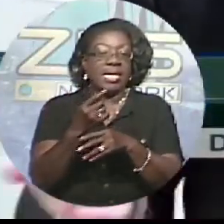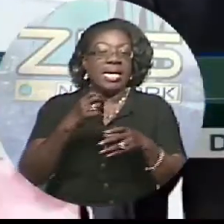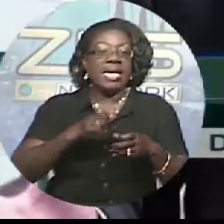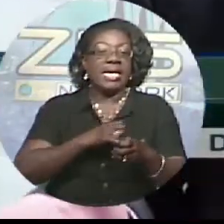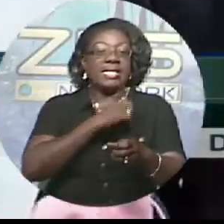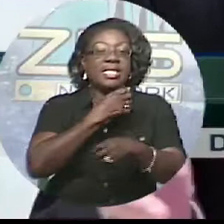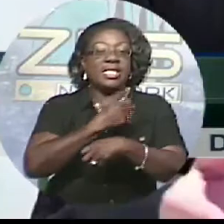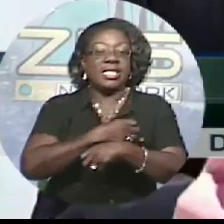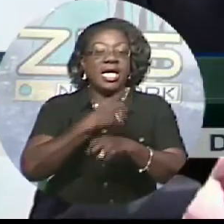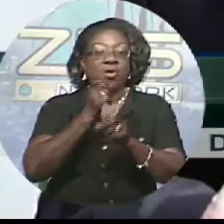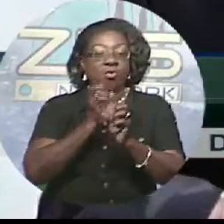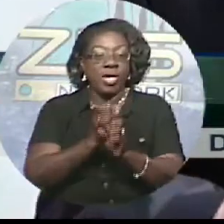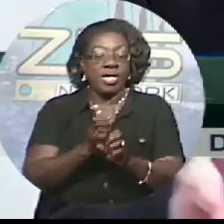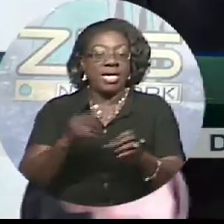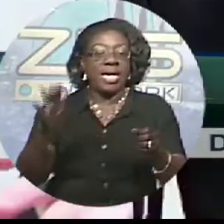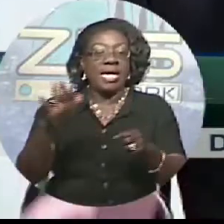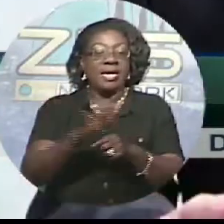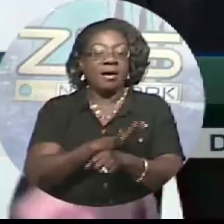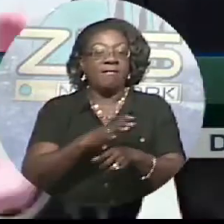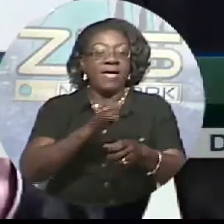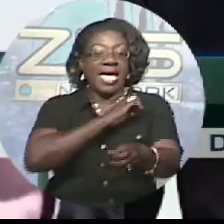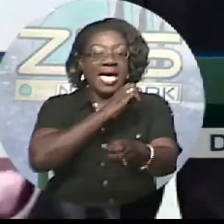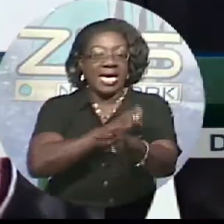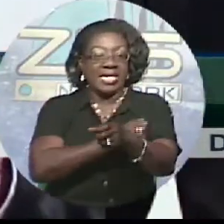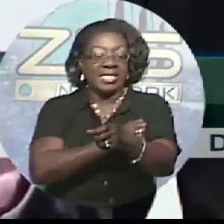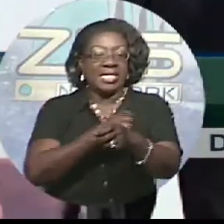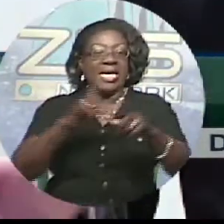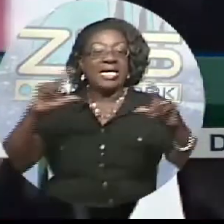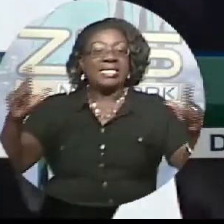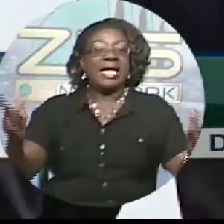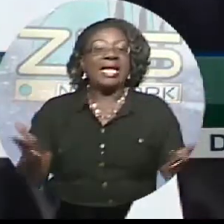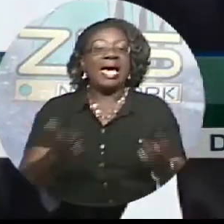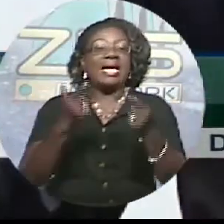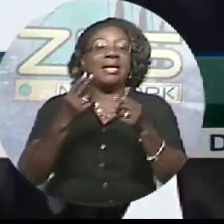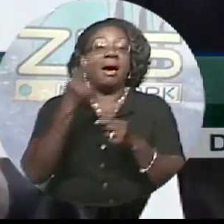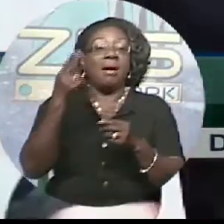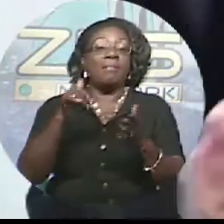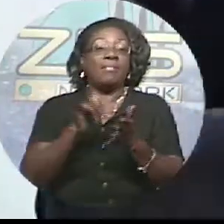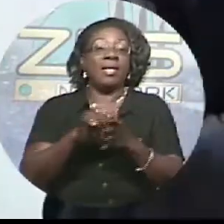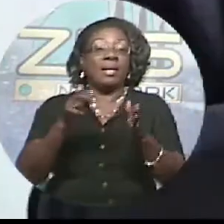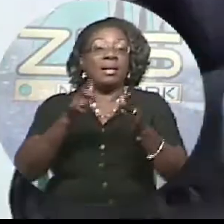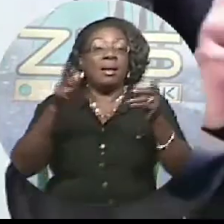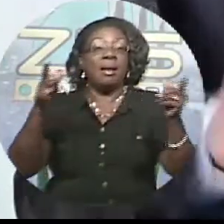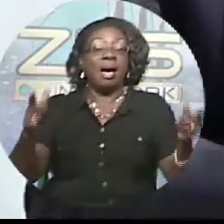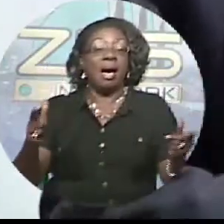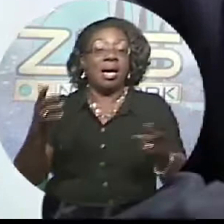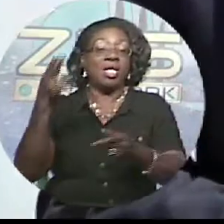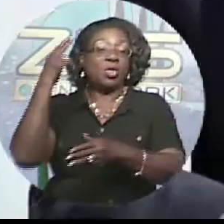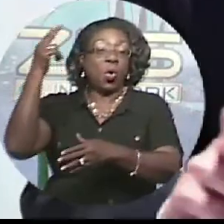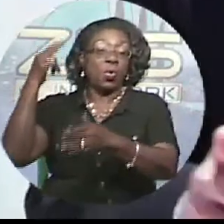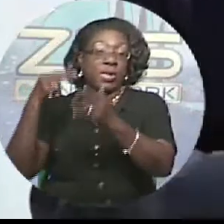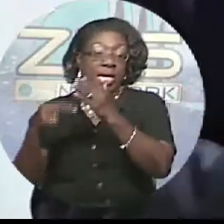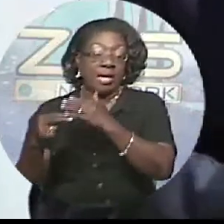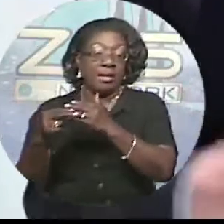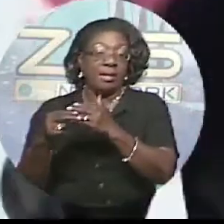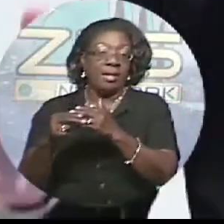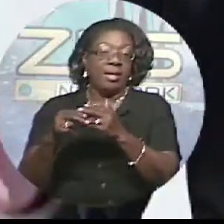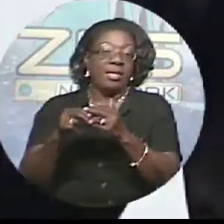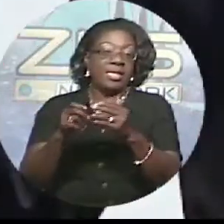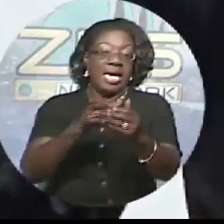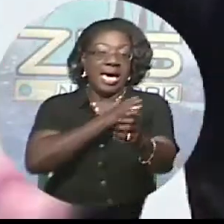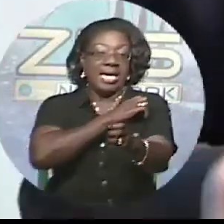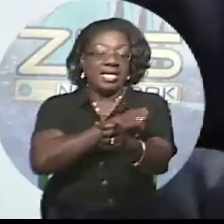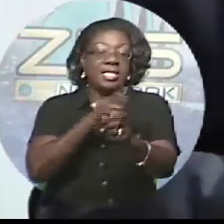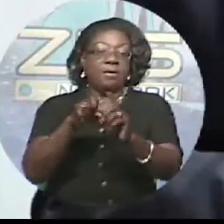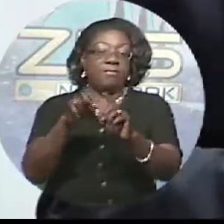probably enough energy to would lit up this building with all LED lights, no air conditioners, of course, no kitchen supply, but it